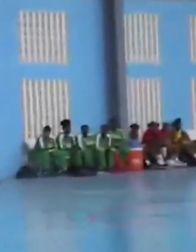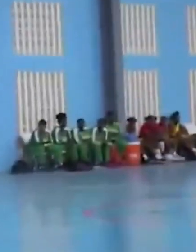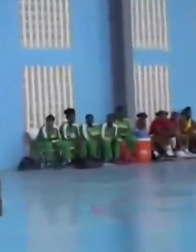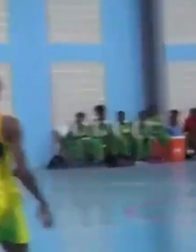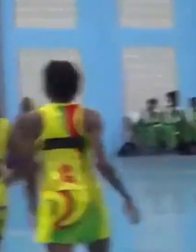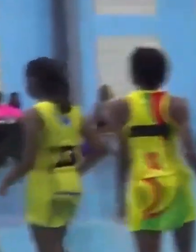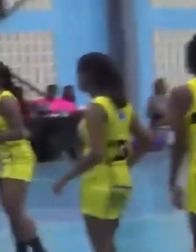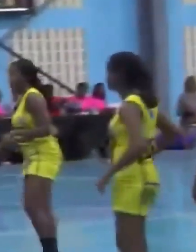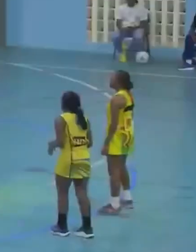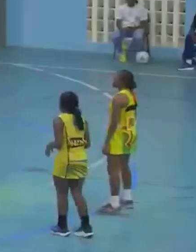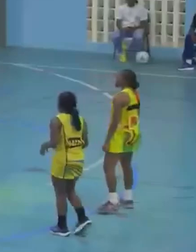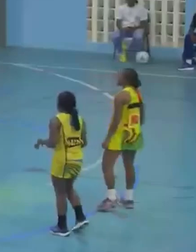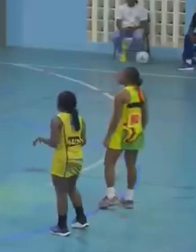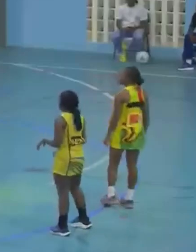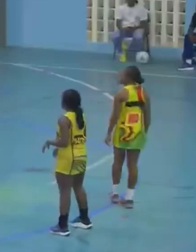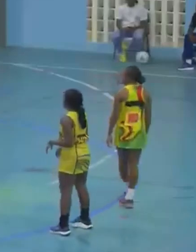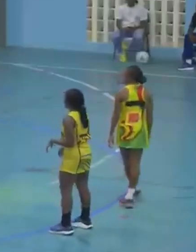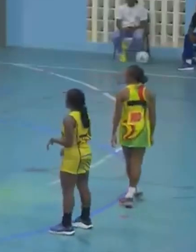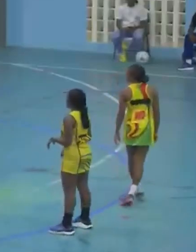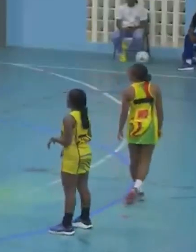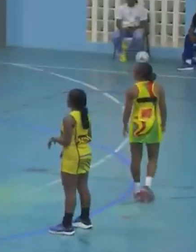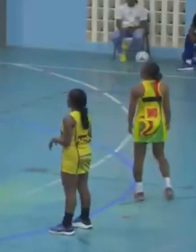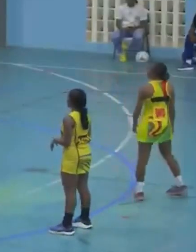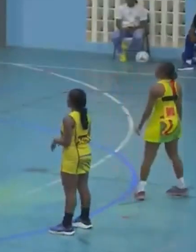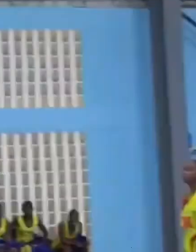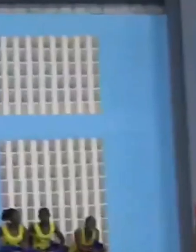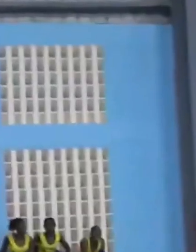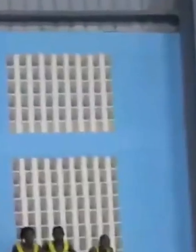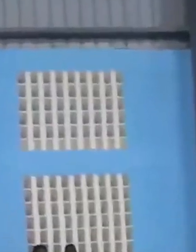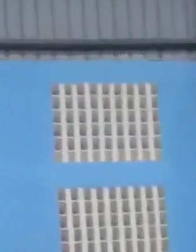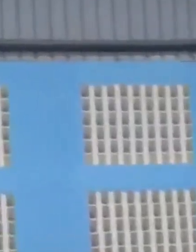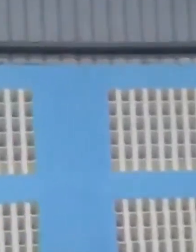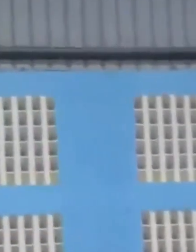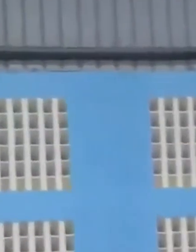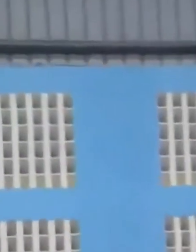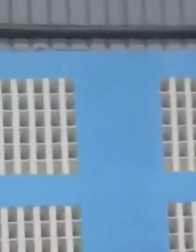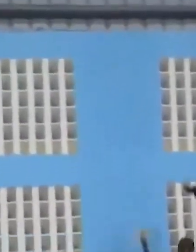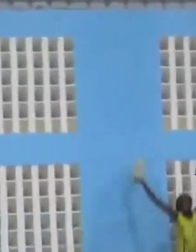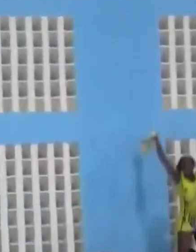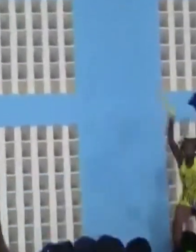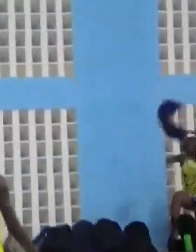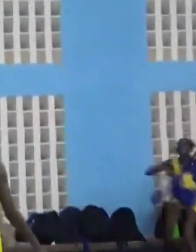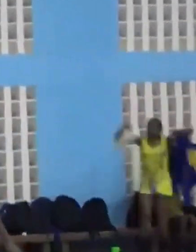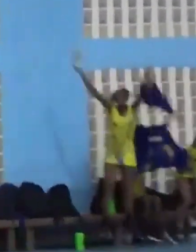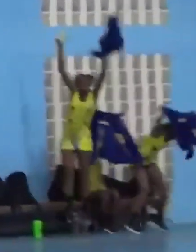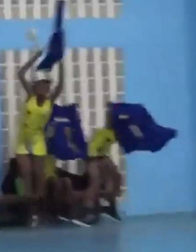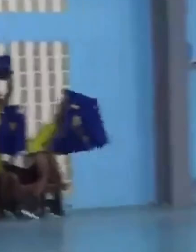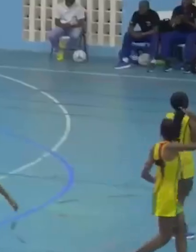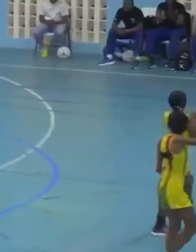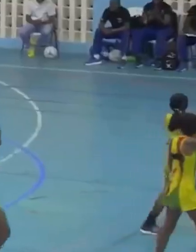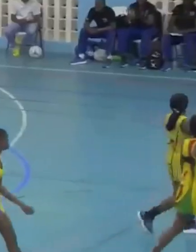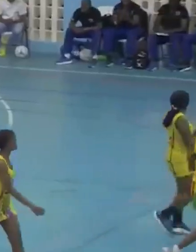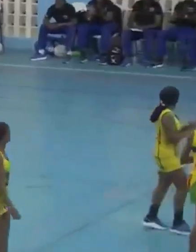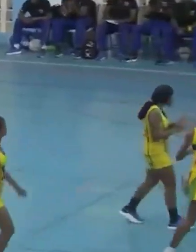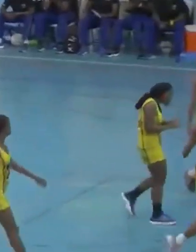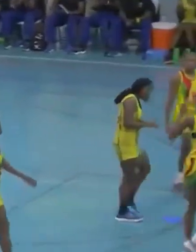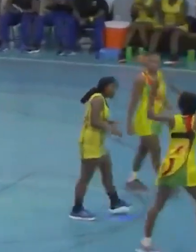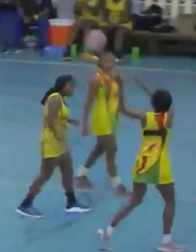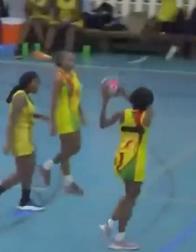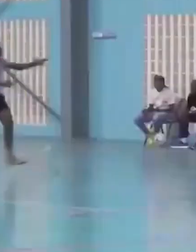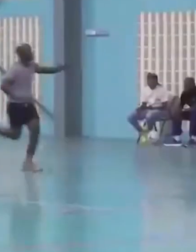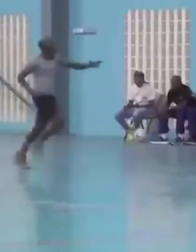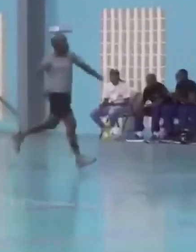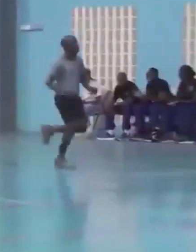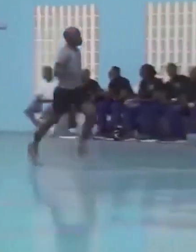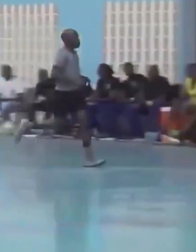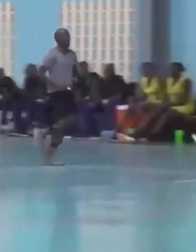Barbados finds a win attack to center. Easy pass to the goal shooter, and the goal shooter scores. You can